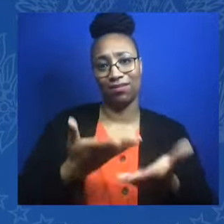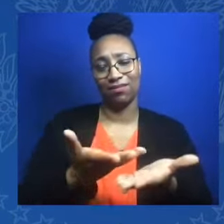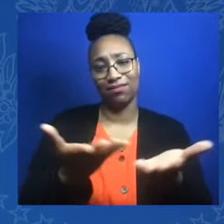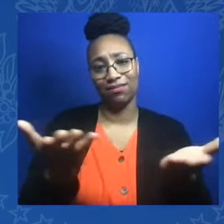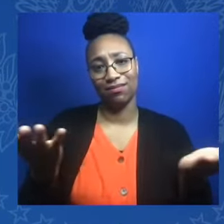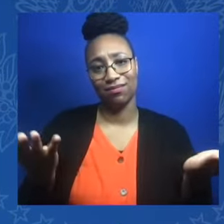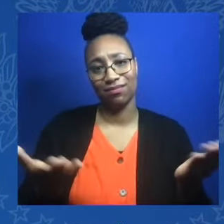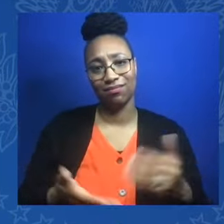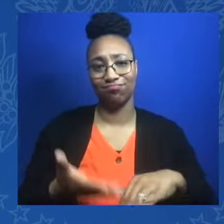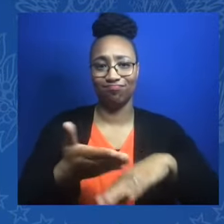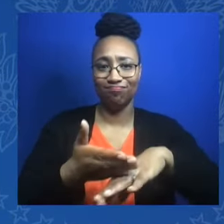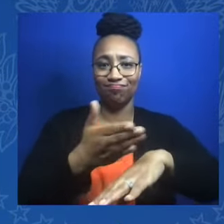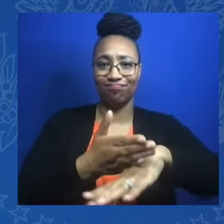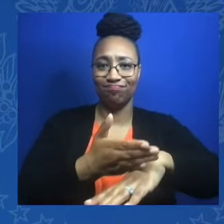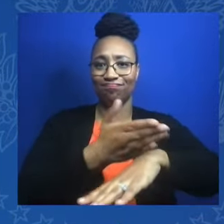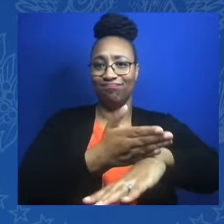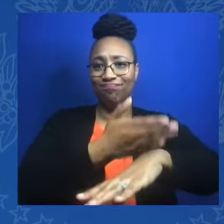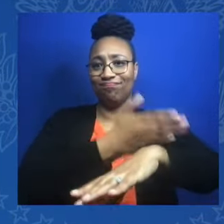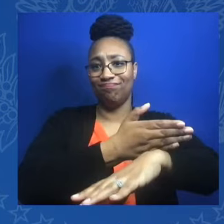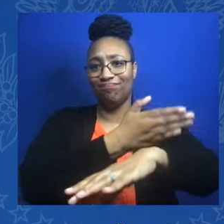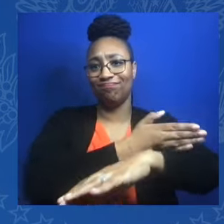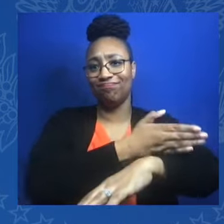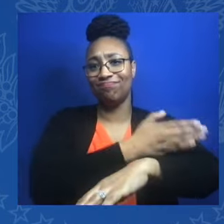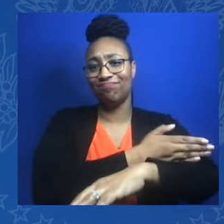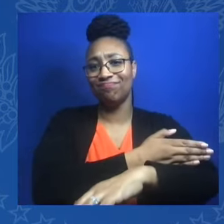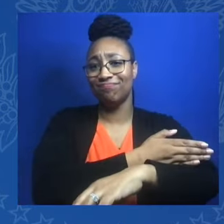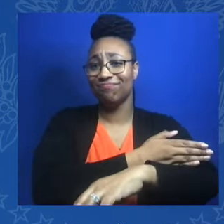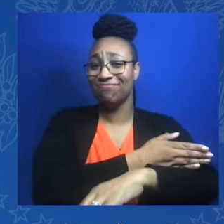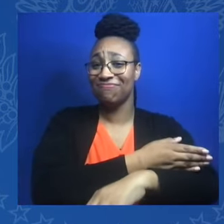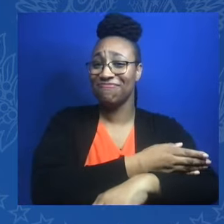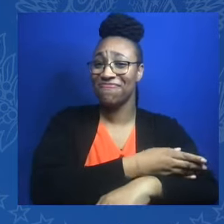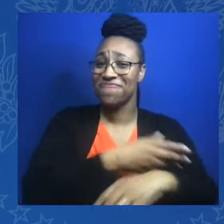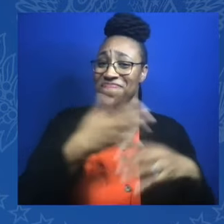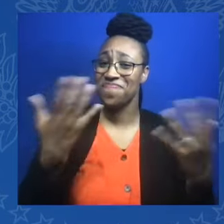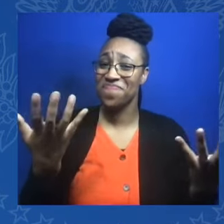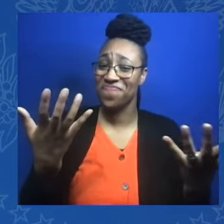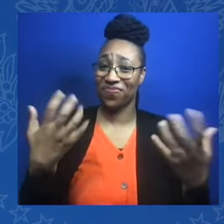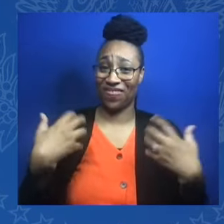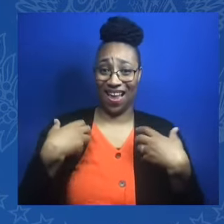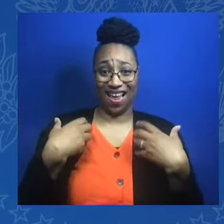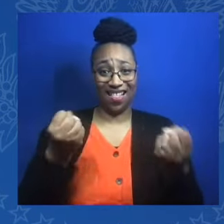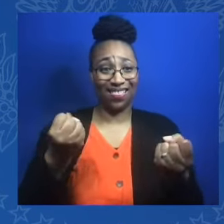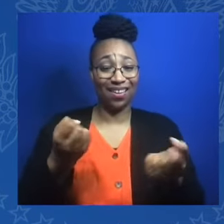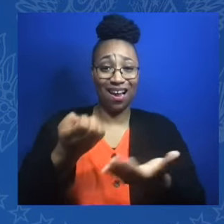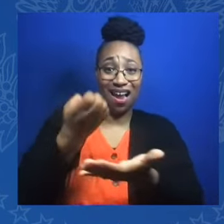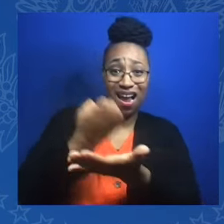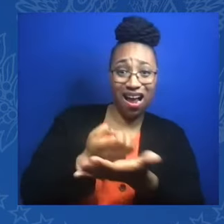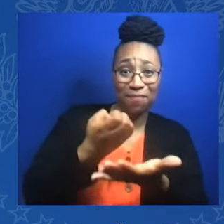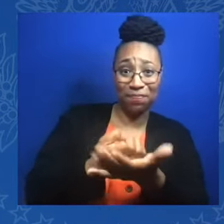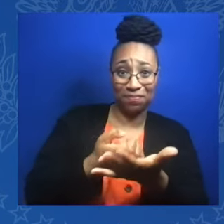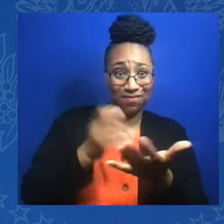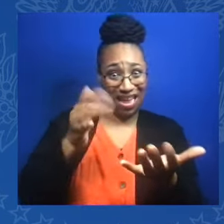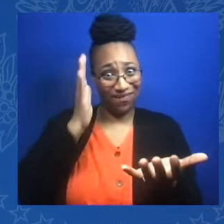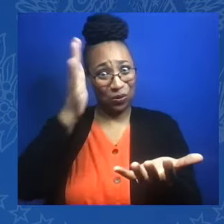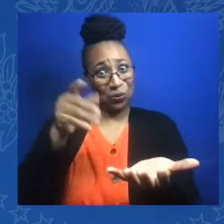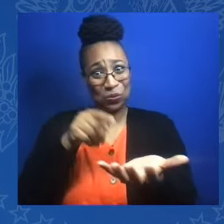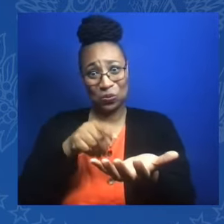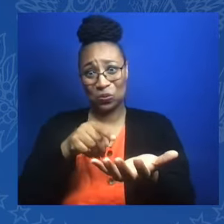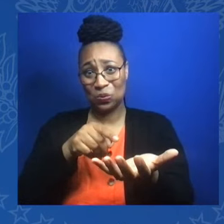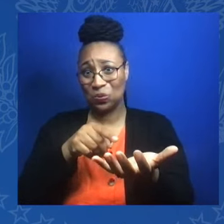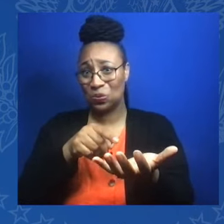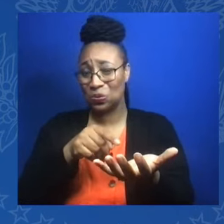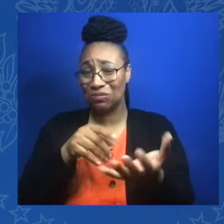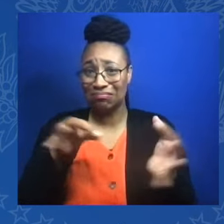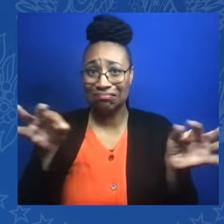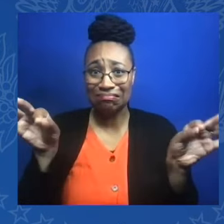It's about public health, our economic futures, our national security. We're also working together to address the record levels of